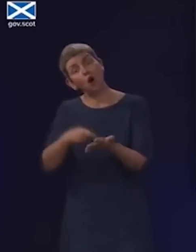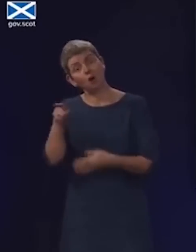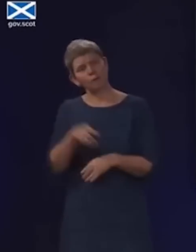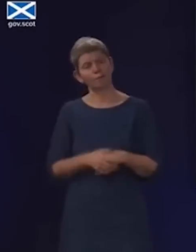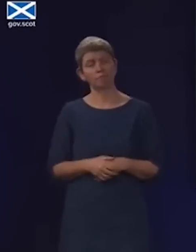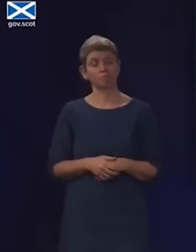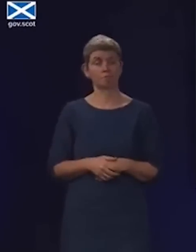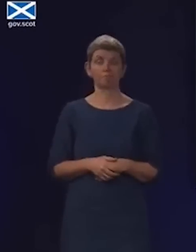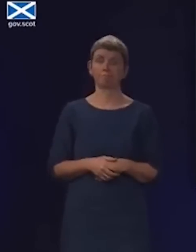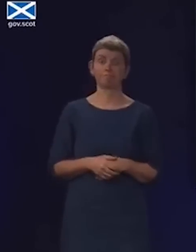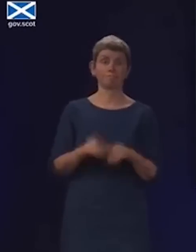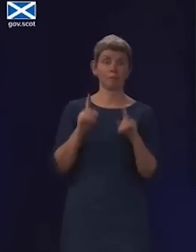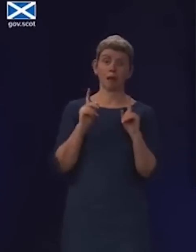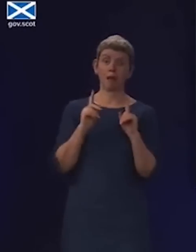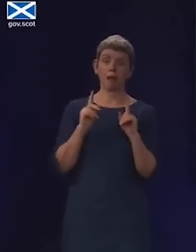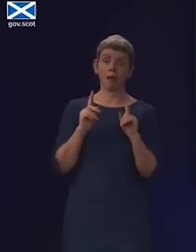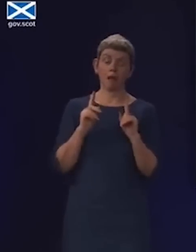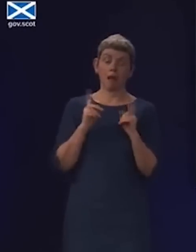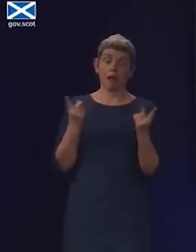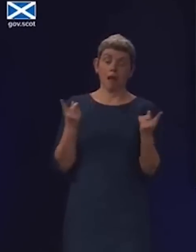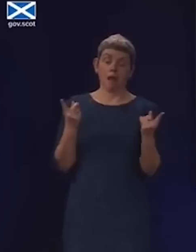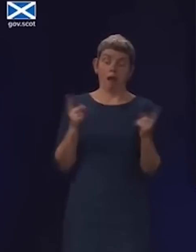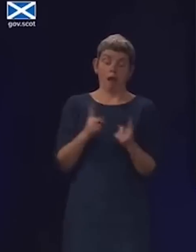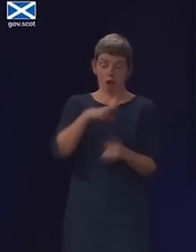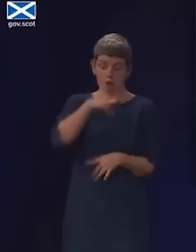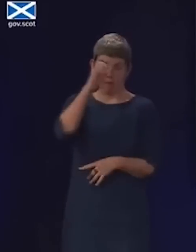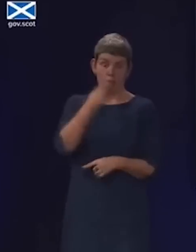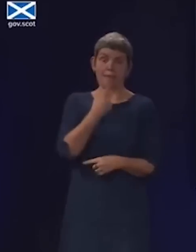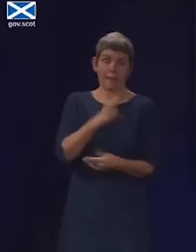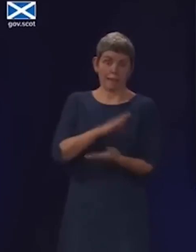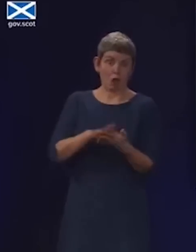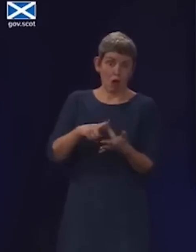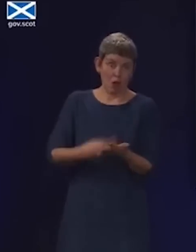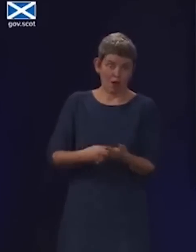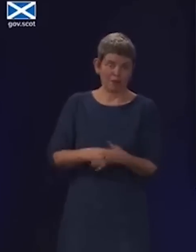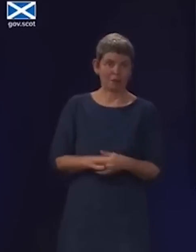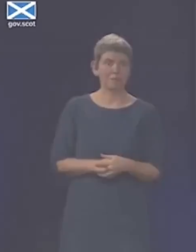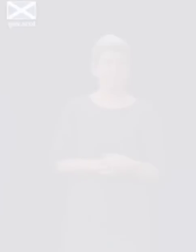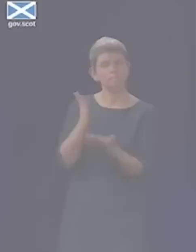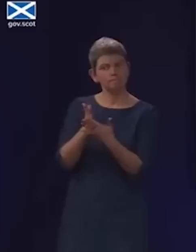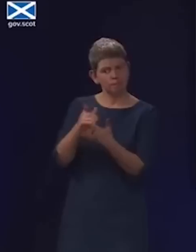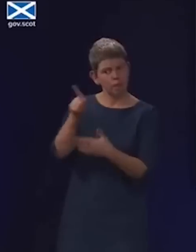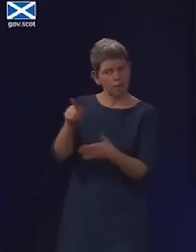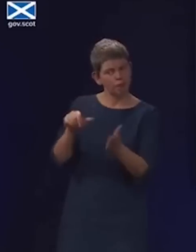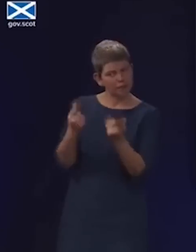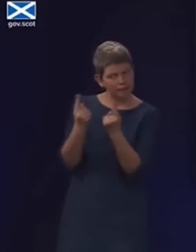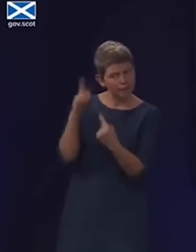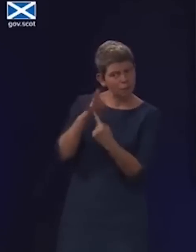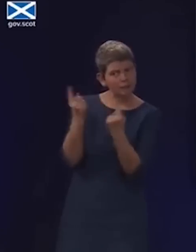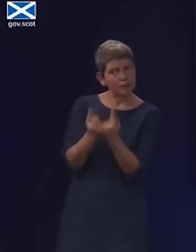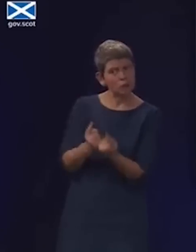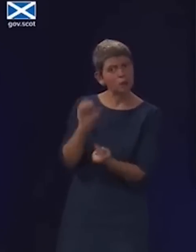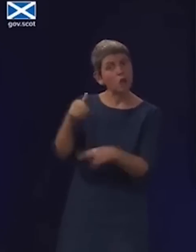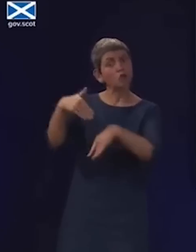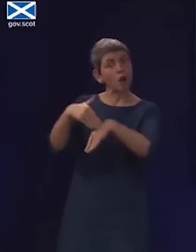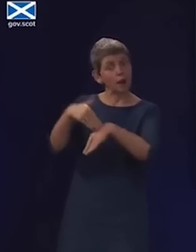I can't remember. I'll take your word for it. It sounds like fine. A Freudian look, slip. I'm trying not to... think of Ira Bryson as a woman. We've all been asking you, and